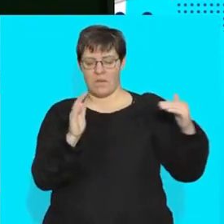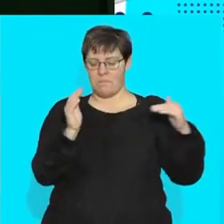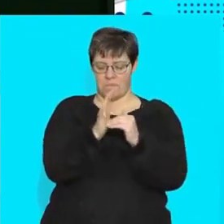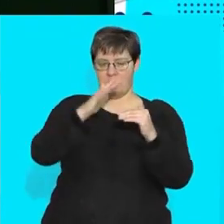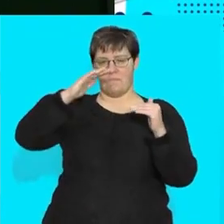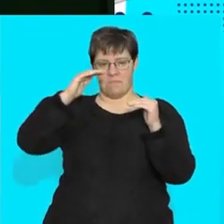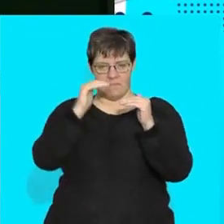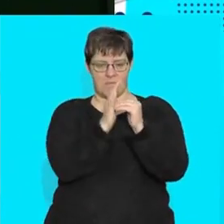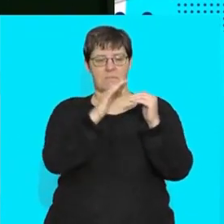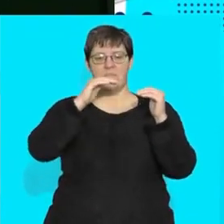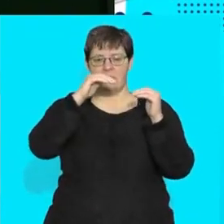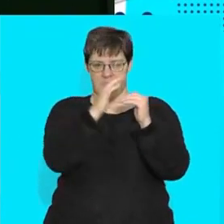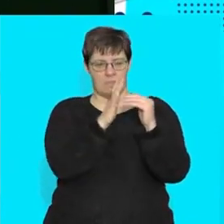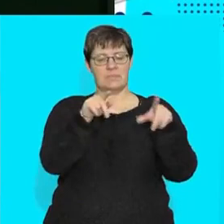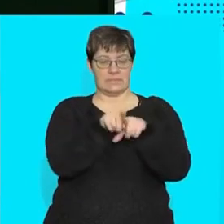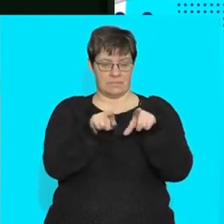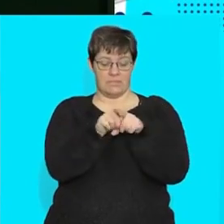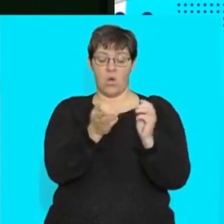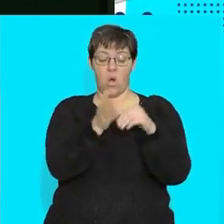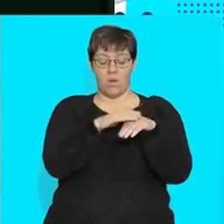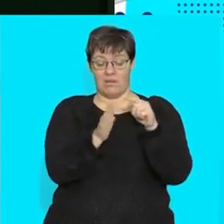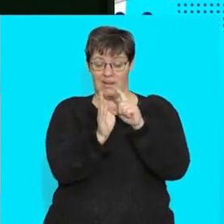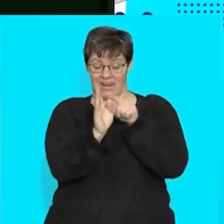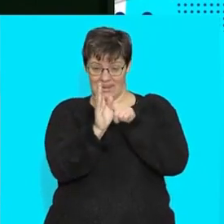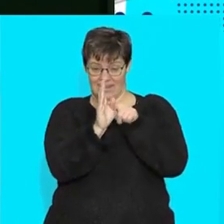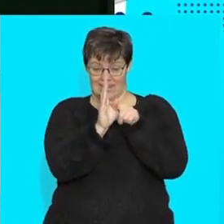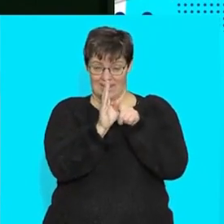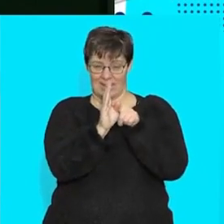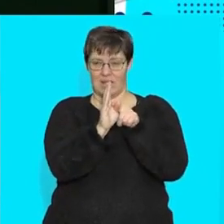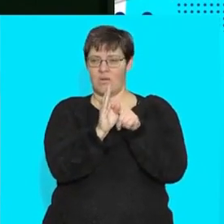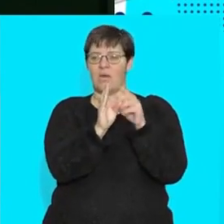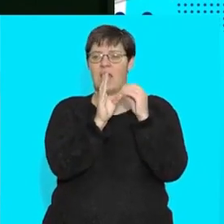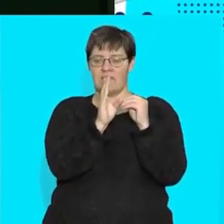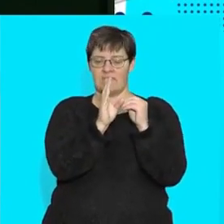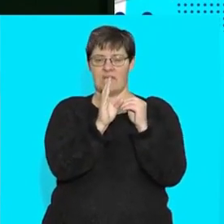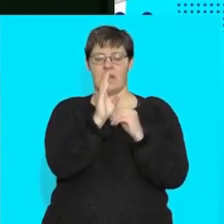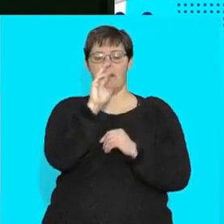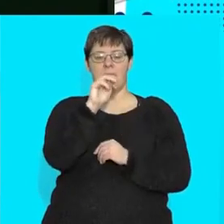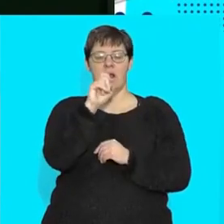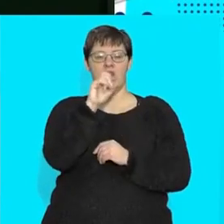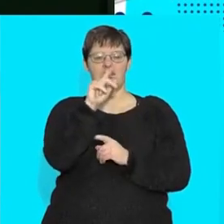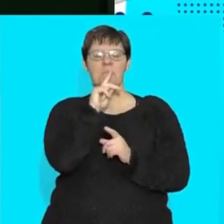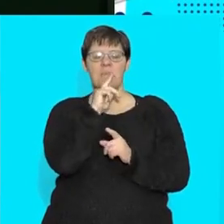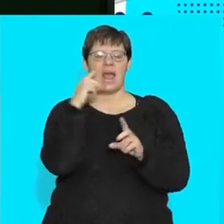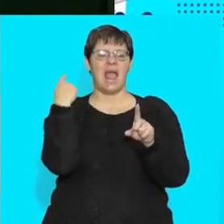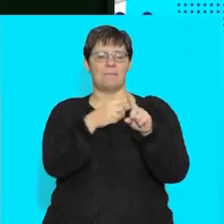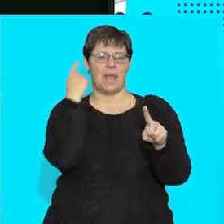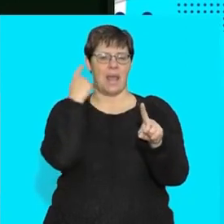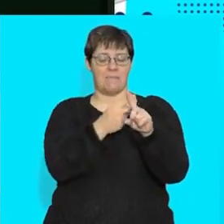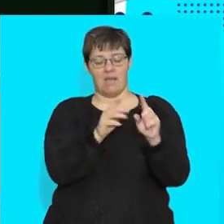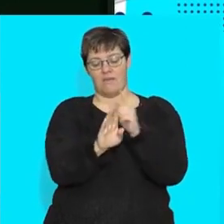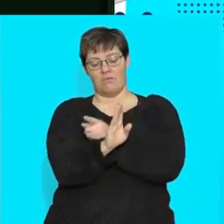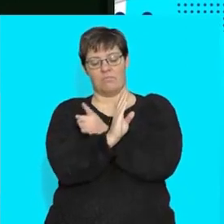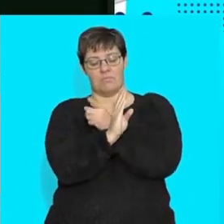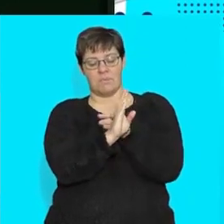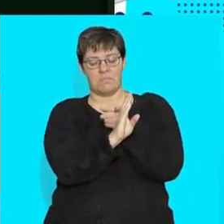okay? But on this tympanic membrane, you have the malleus, the little hammer, is fixed on it.